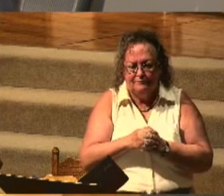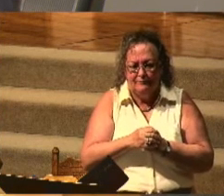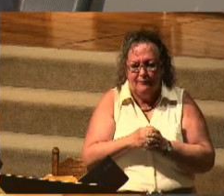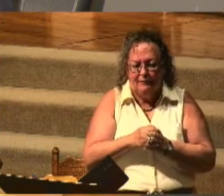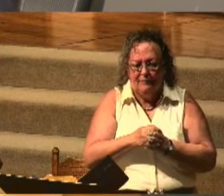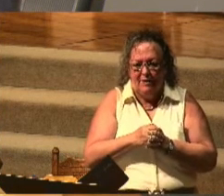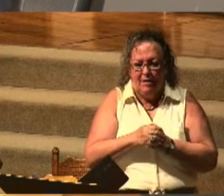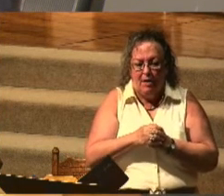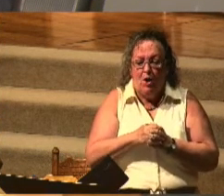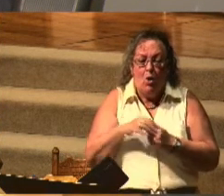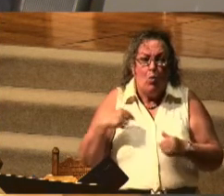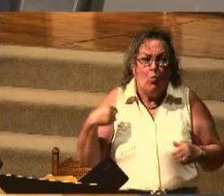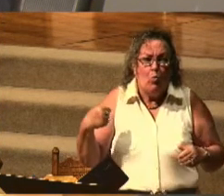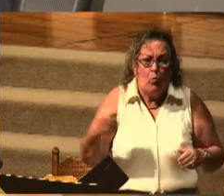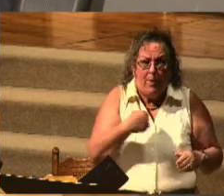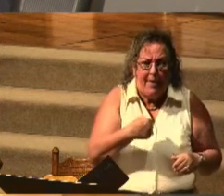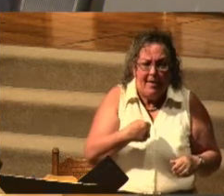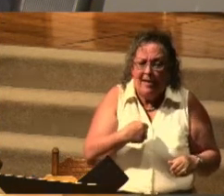We cannot,